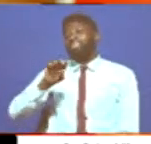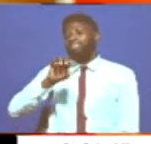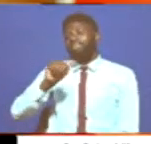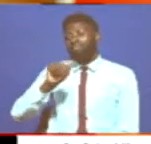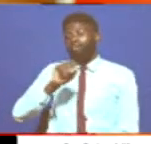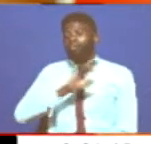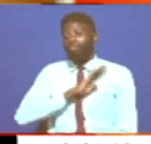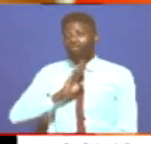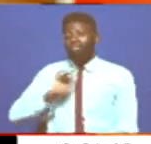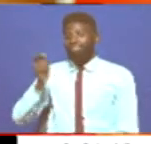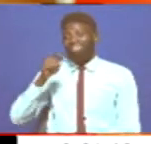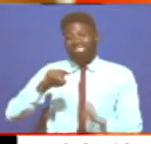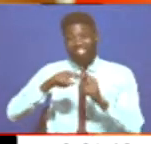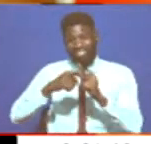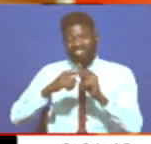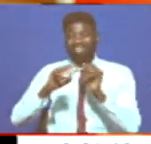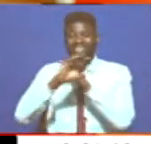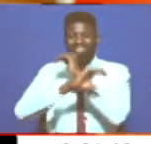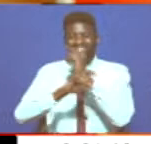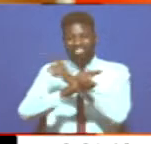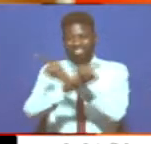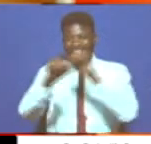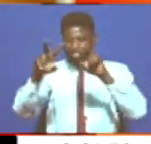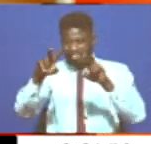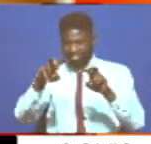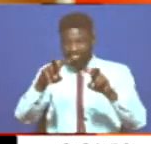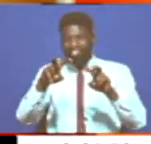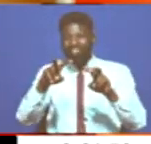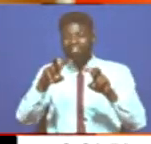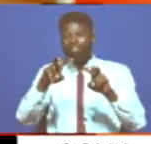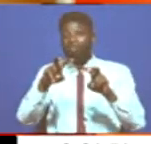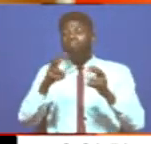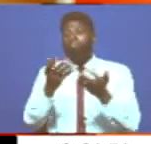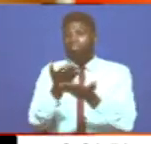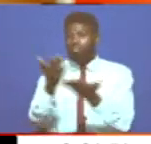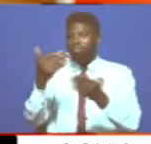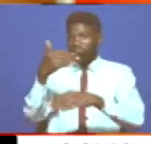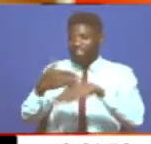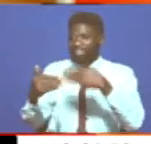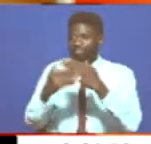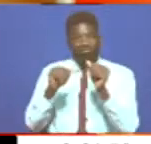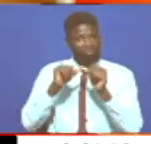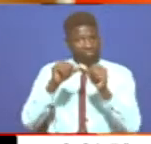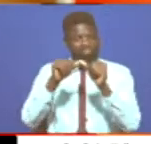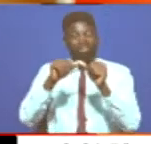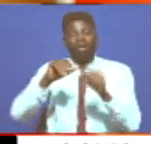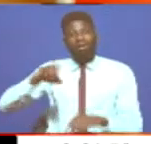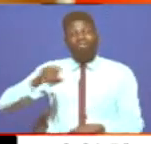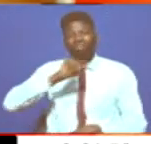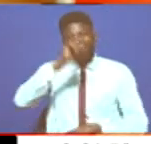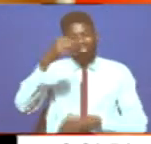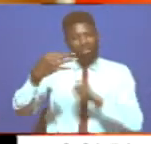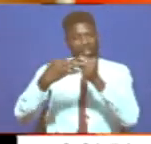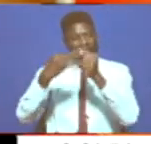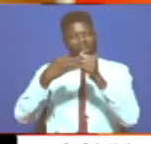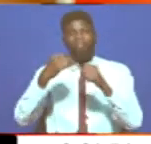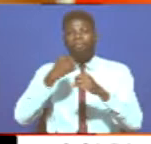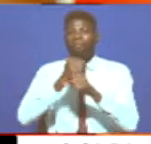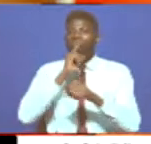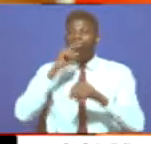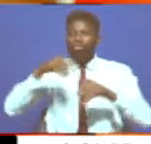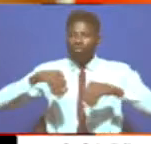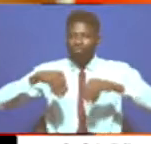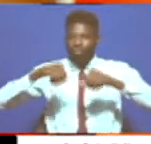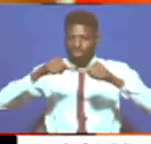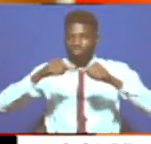off a countrywide structural assessment of ongoing building constructions in 8 counties to ascertain the quality of engineering